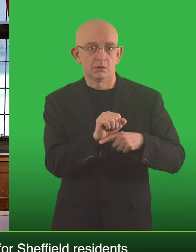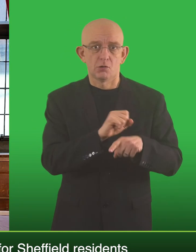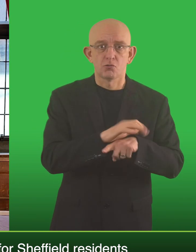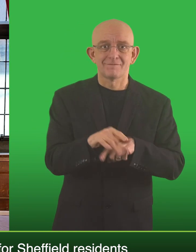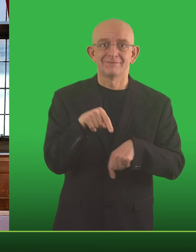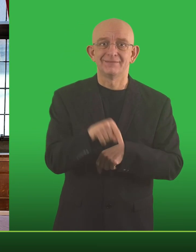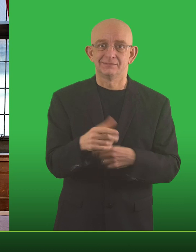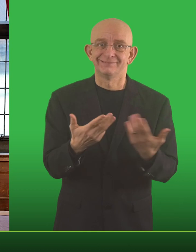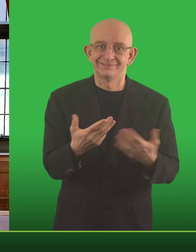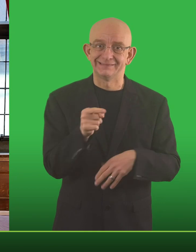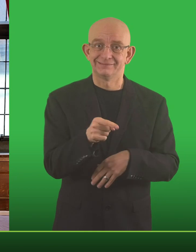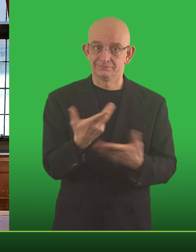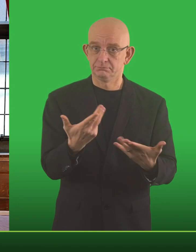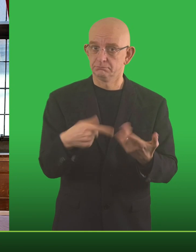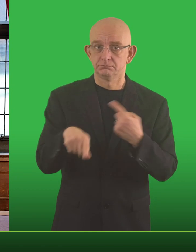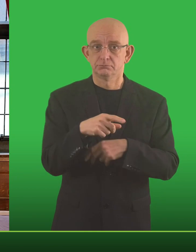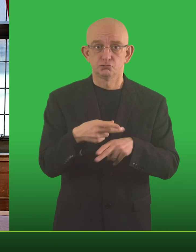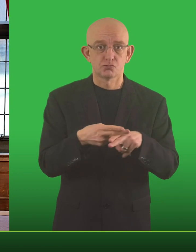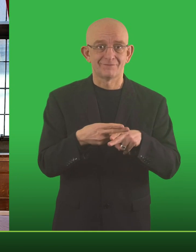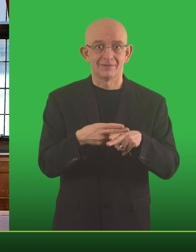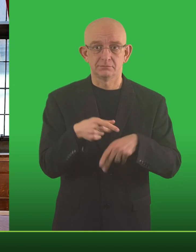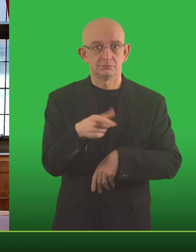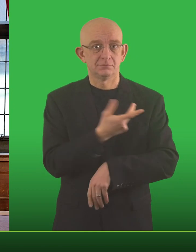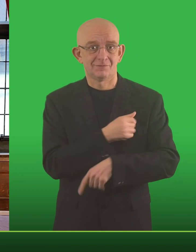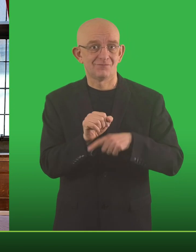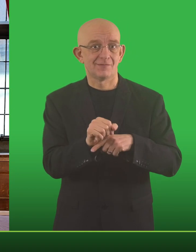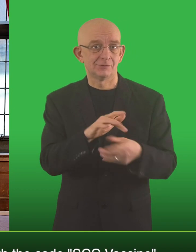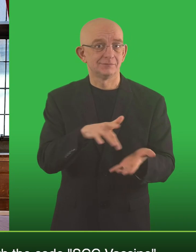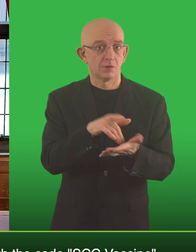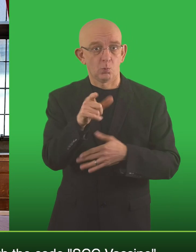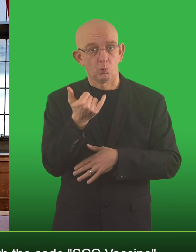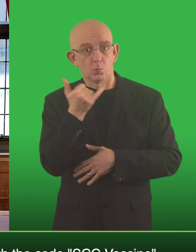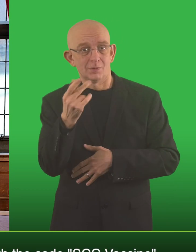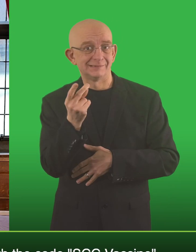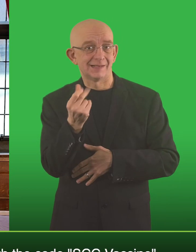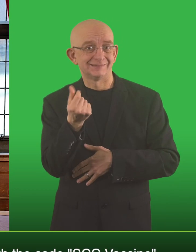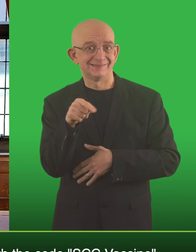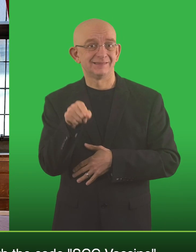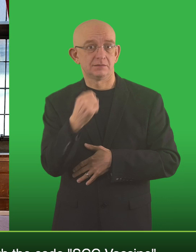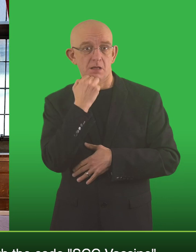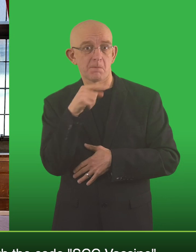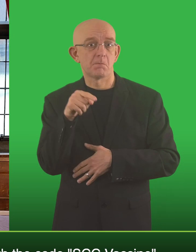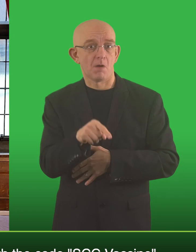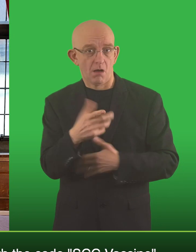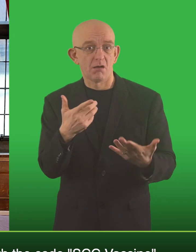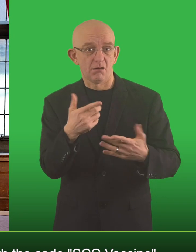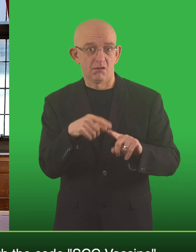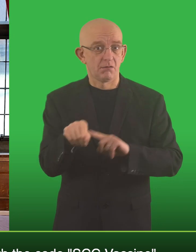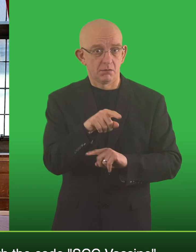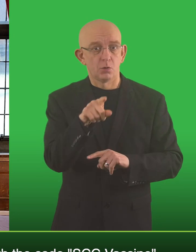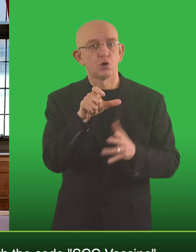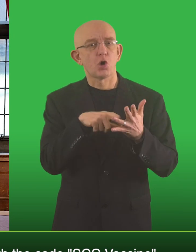vaccination appointments is now available to the Sheffield Vaccination Centre. So call City Taxis on 0114